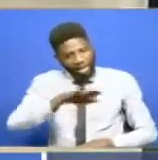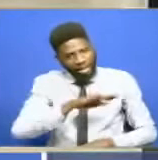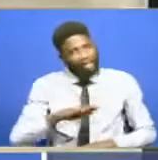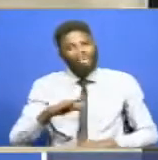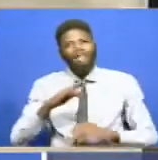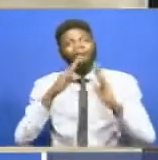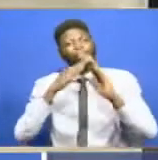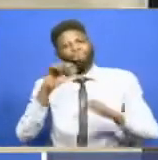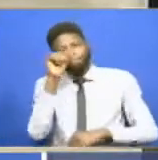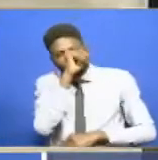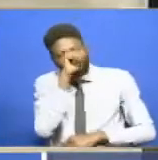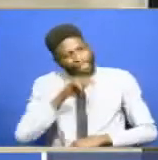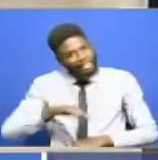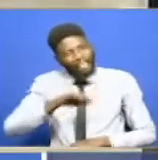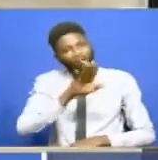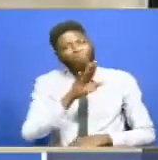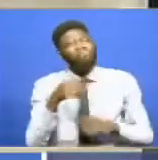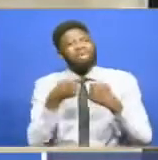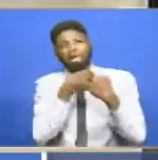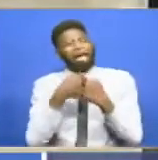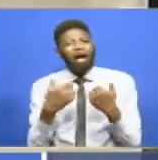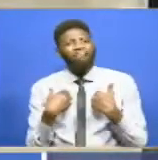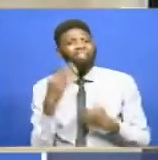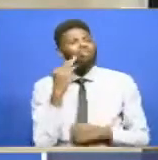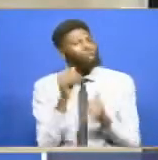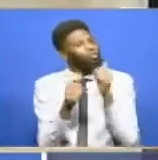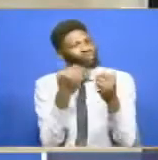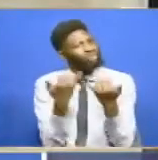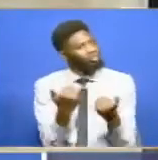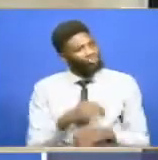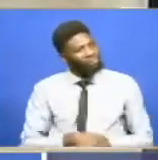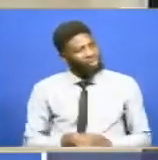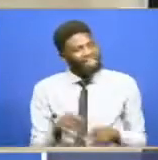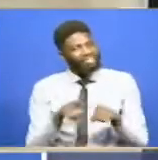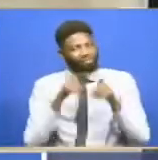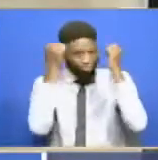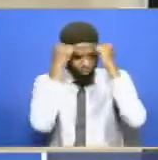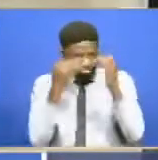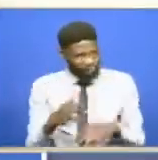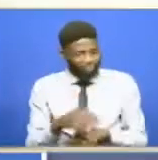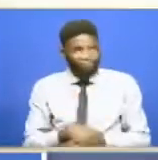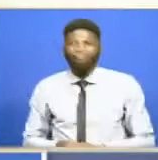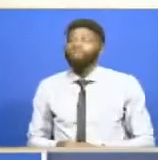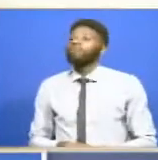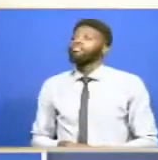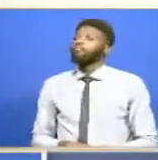an informal setup. What challenges are you encountering right now as a student now?